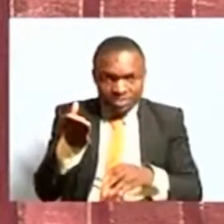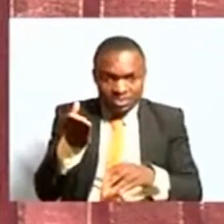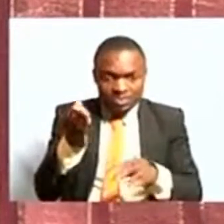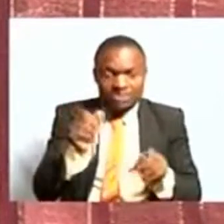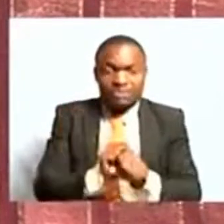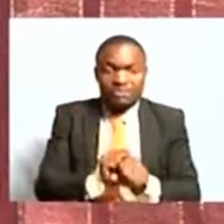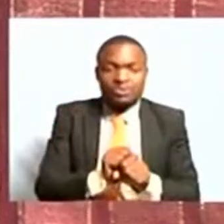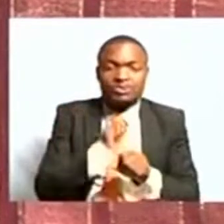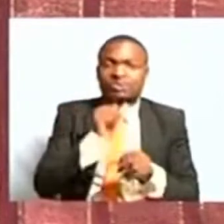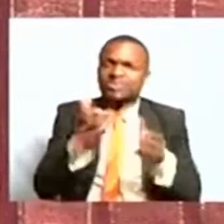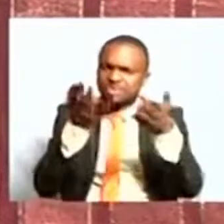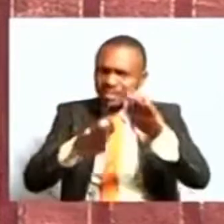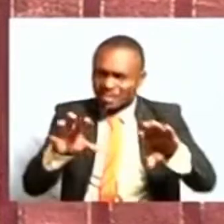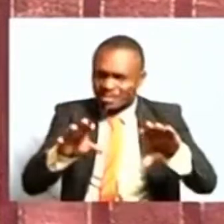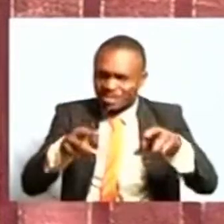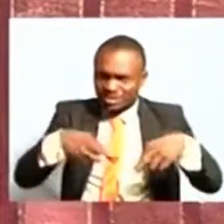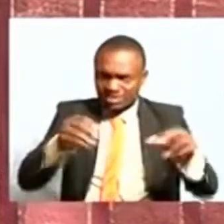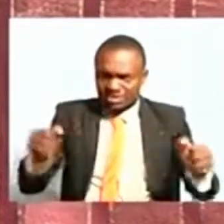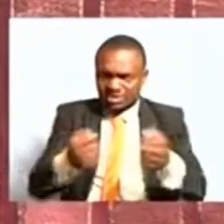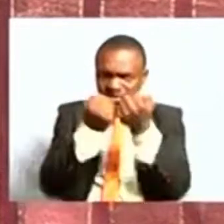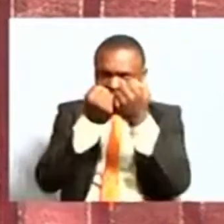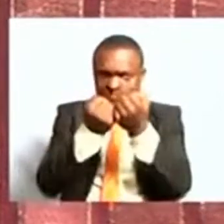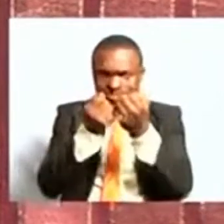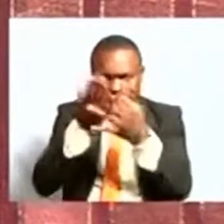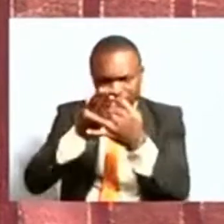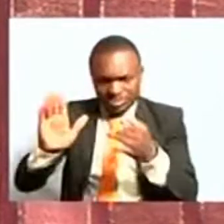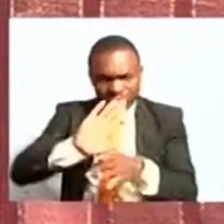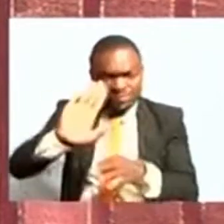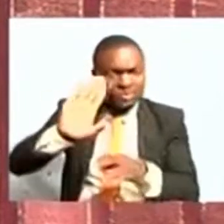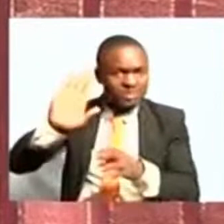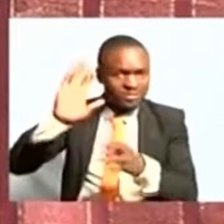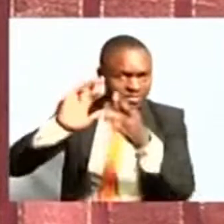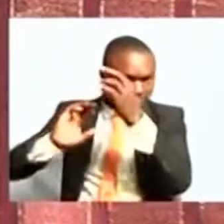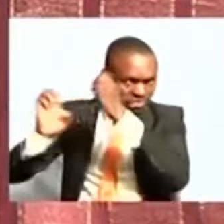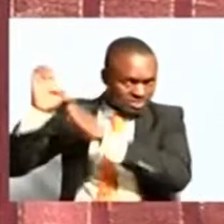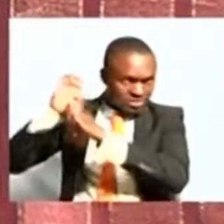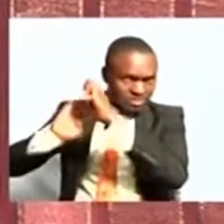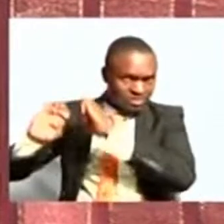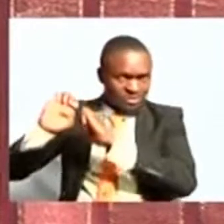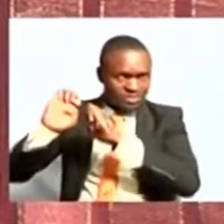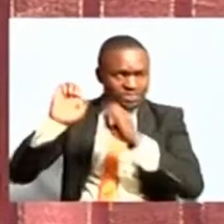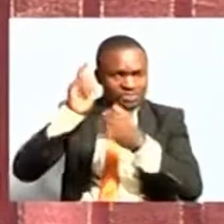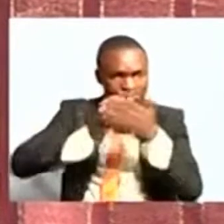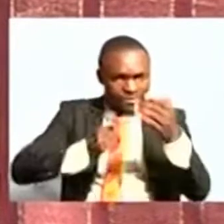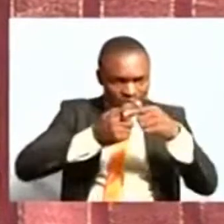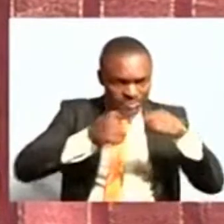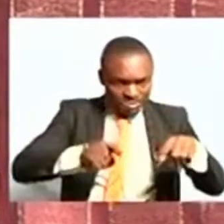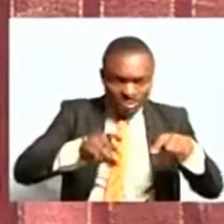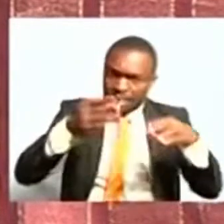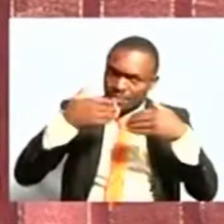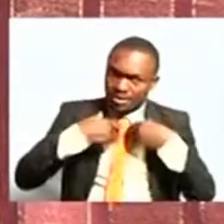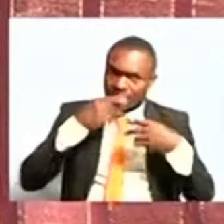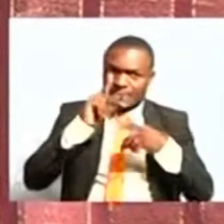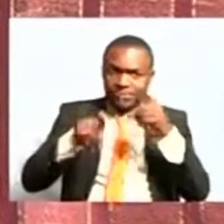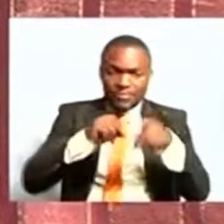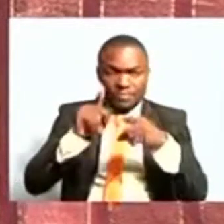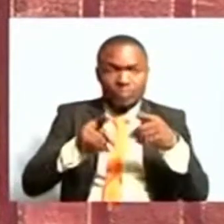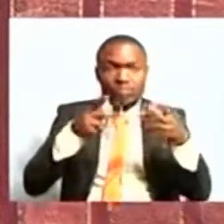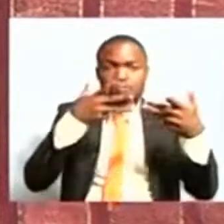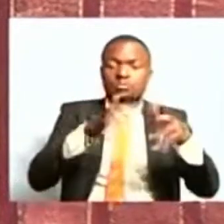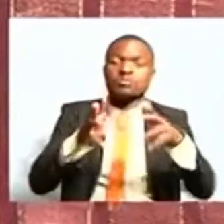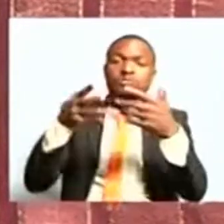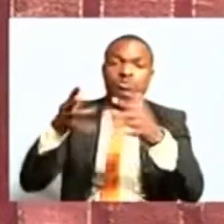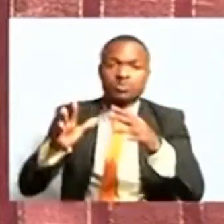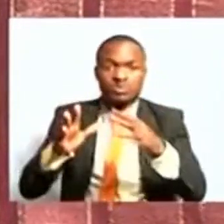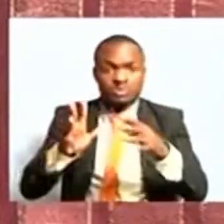share their experience of what they went through. And we've also had people that have lost loved ones come